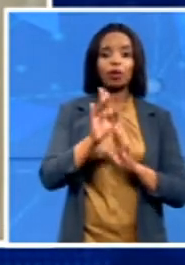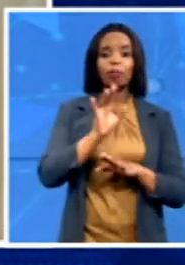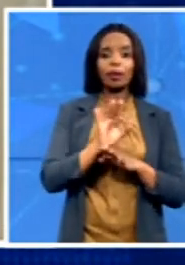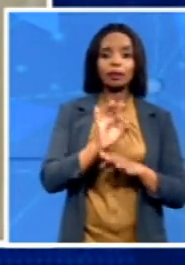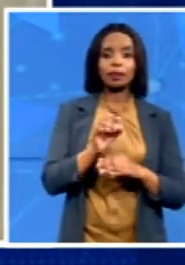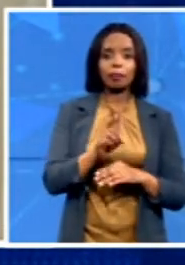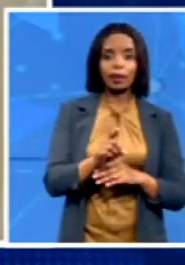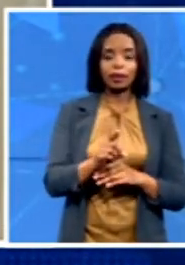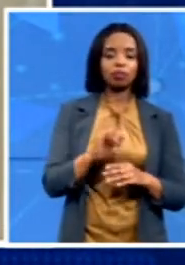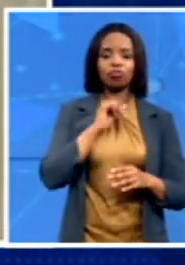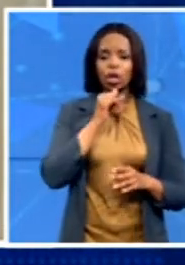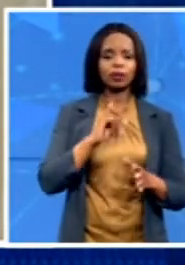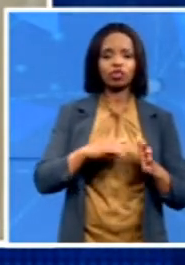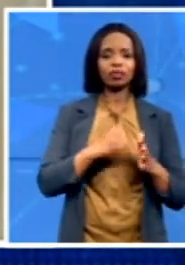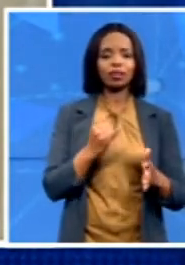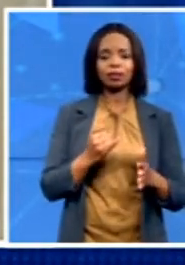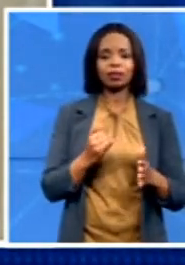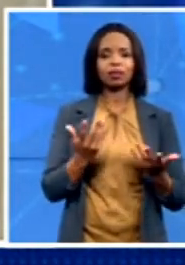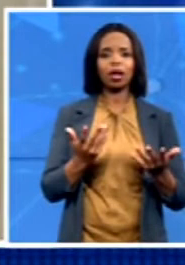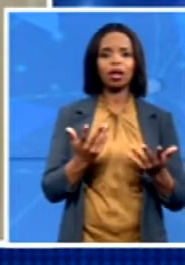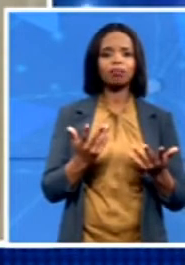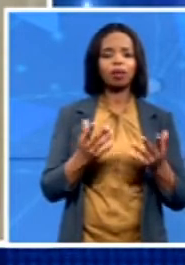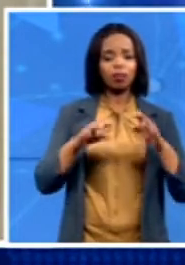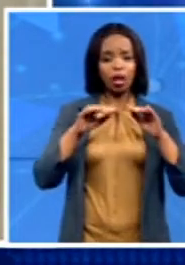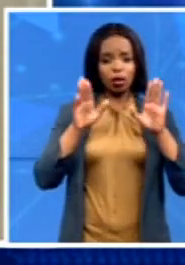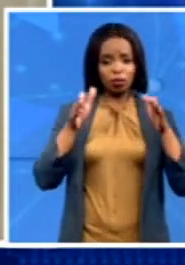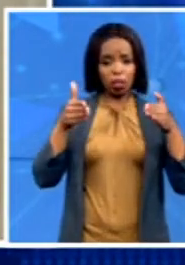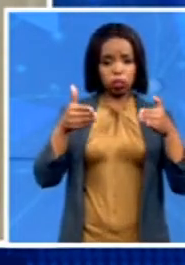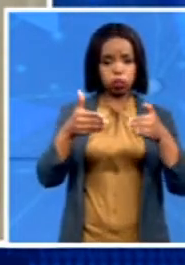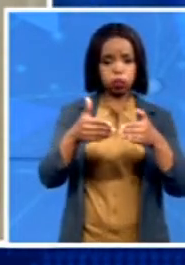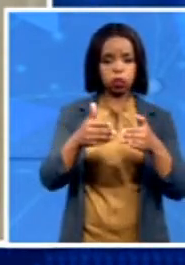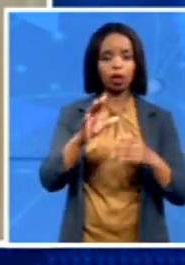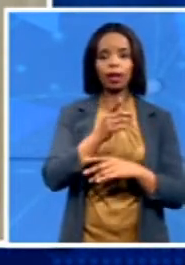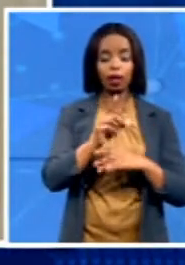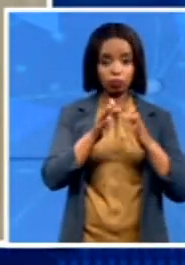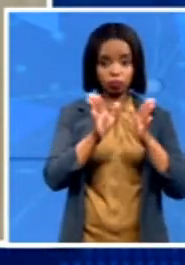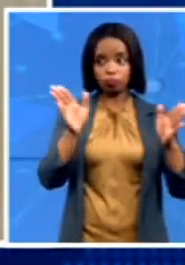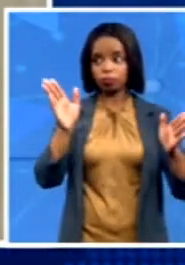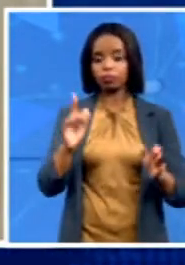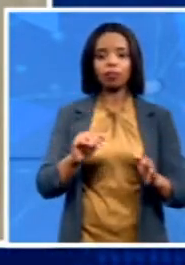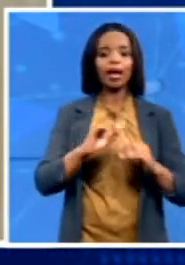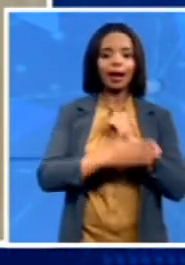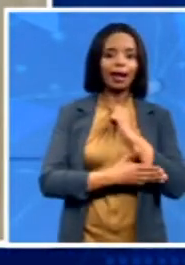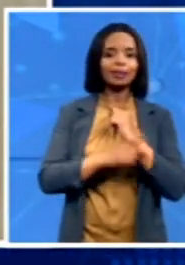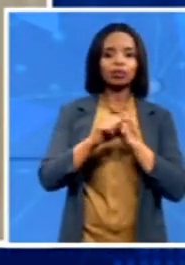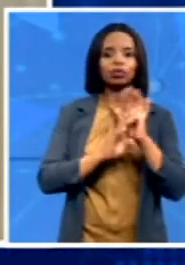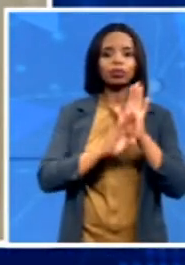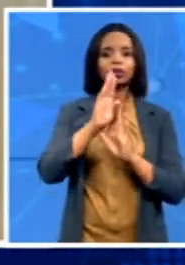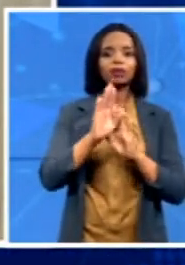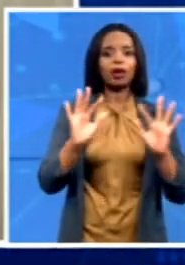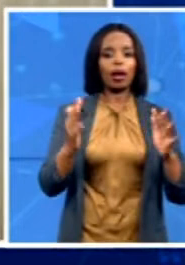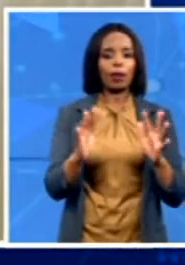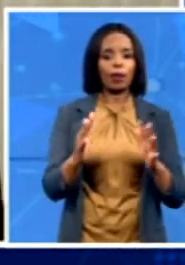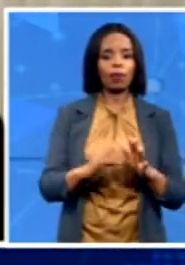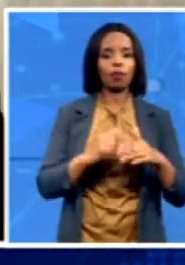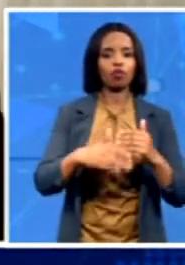or skimming the top of what and how the country should be developing itself going forward. The different officials at the launch this